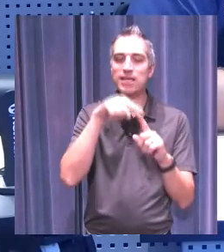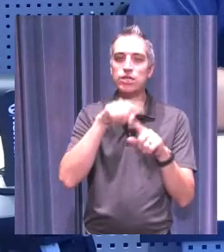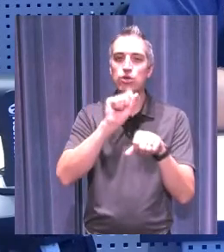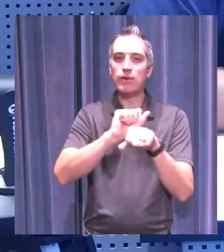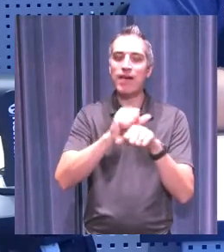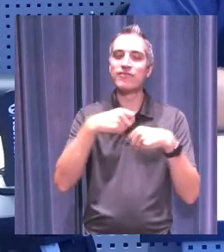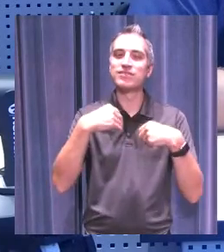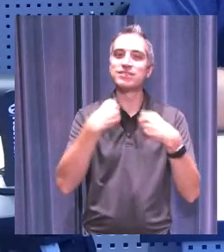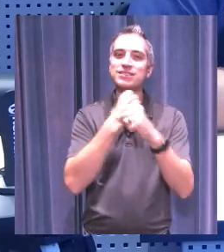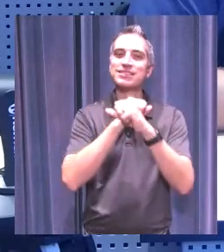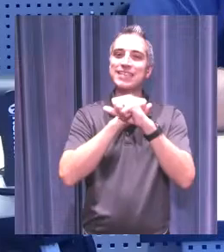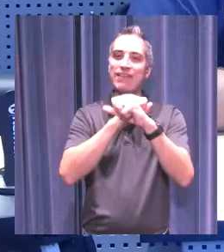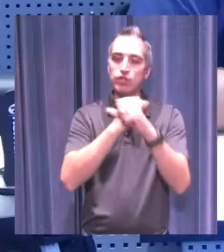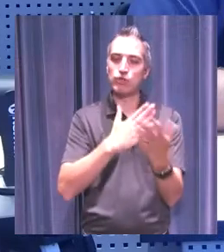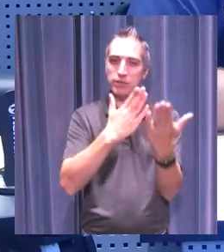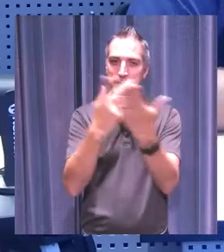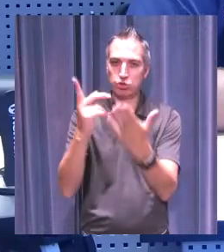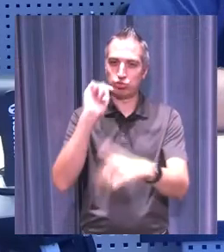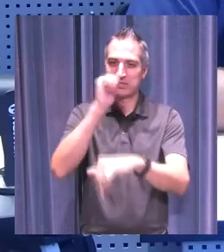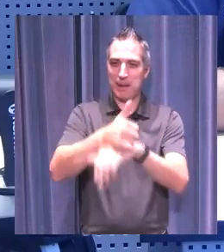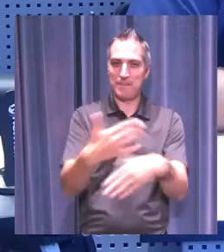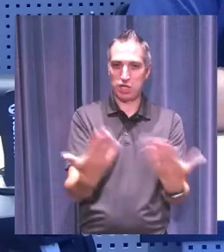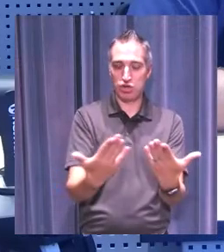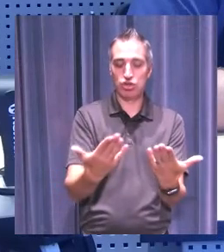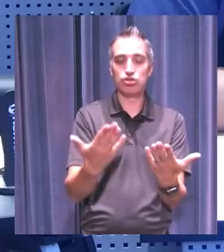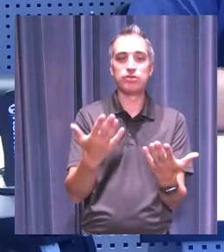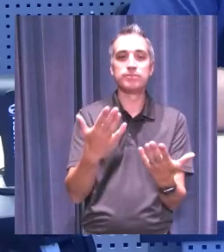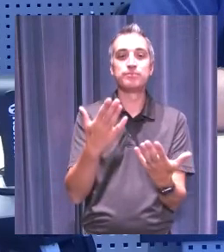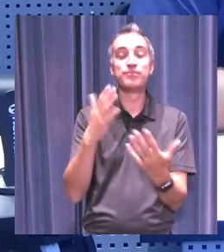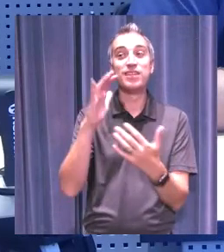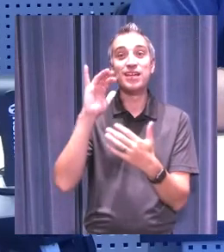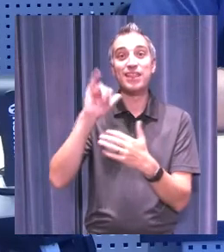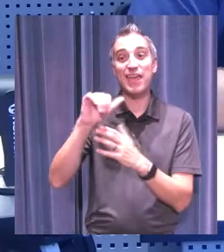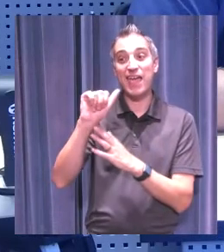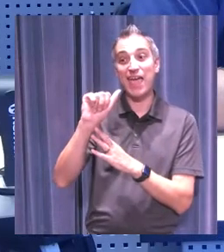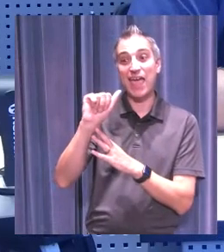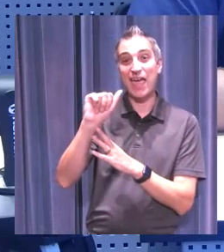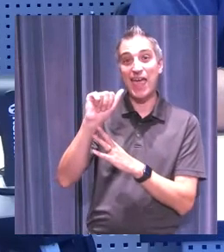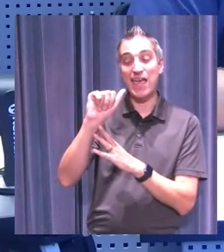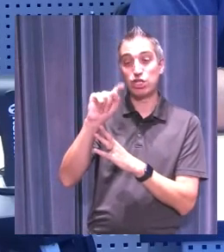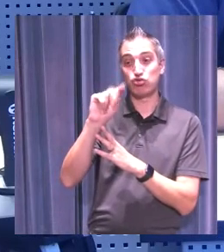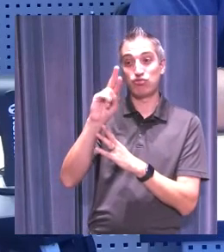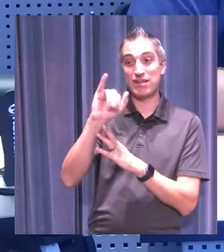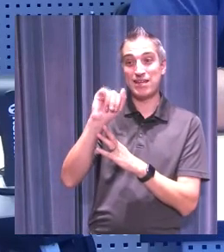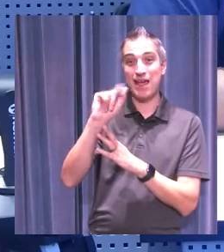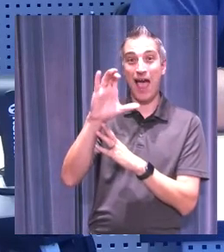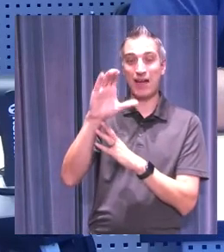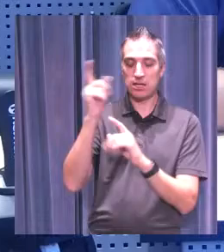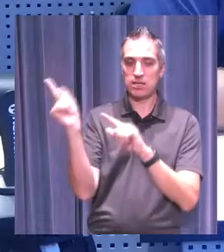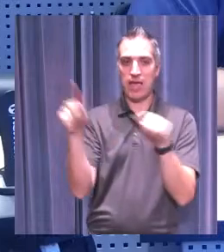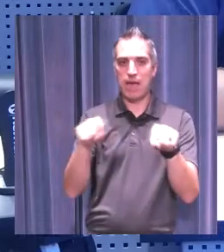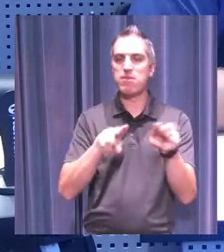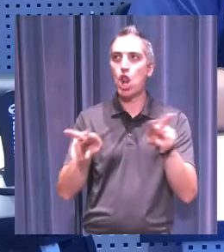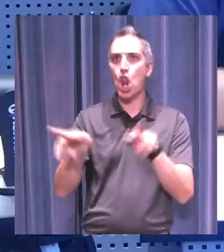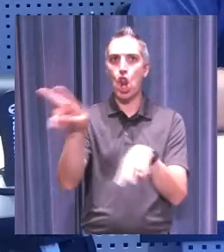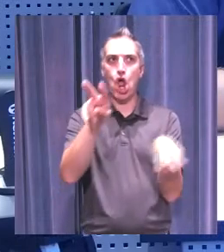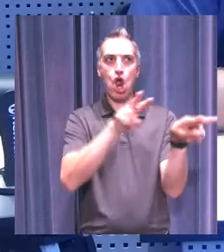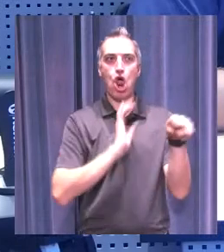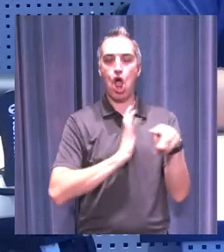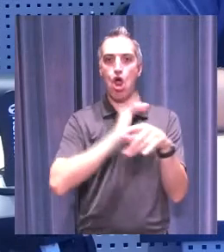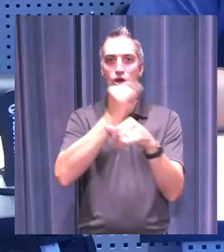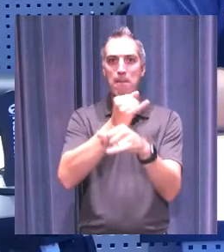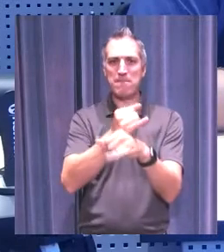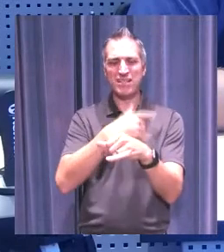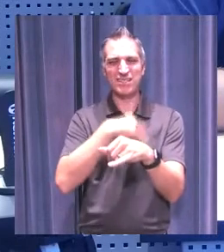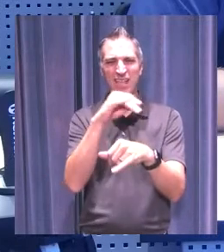to implement here at Mott. Atriad came to campus and walked to numerous buildings and engaged